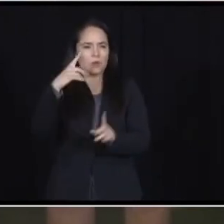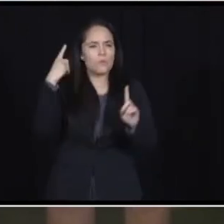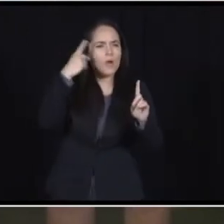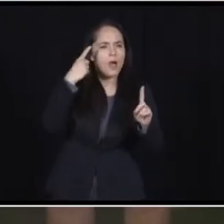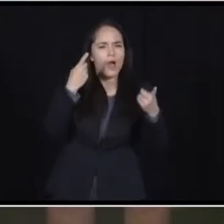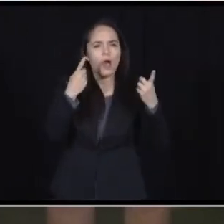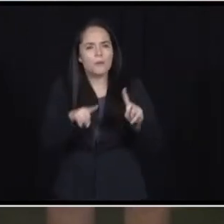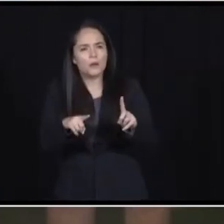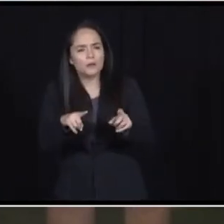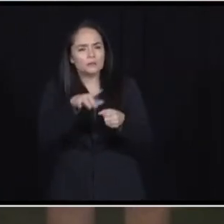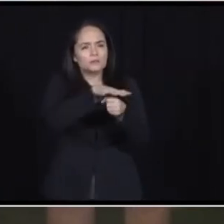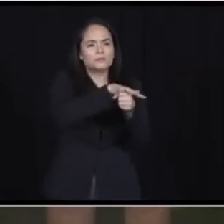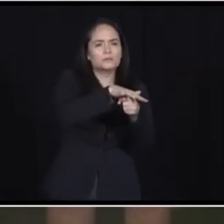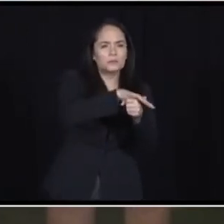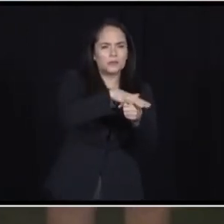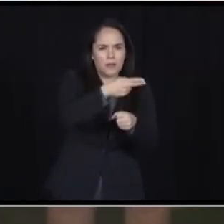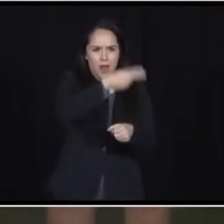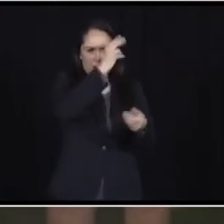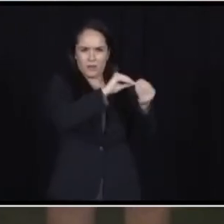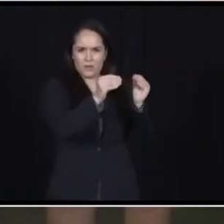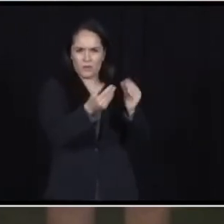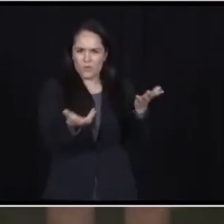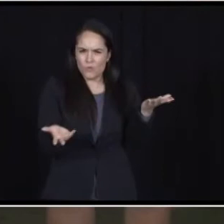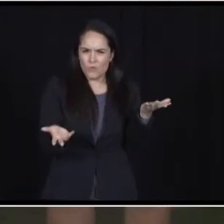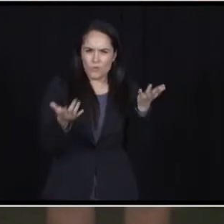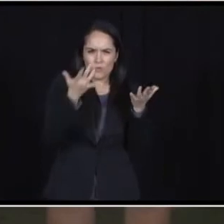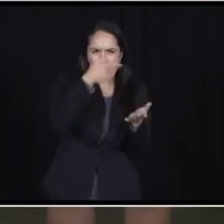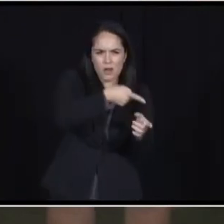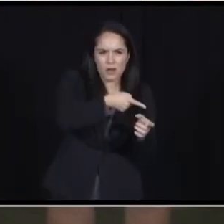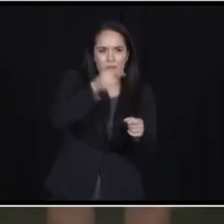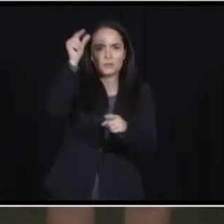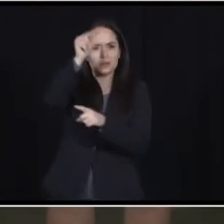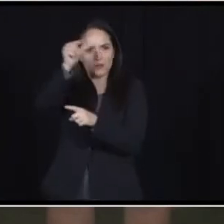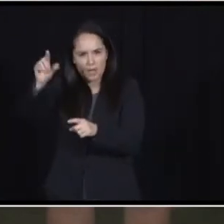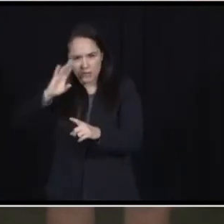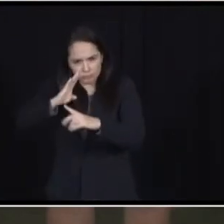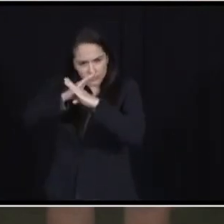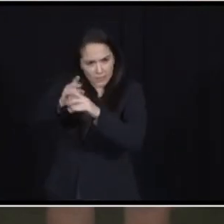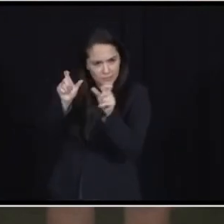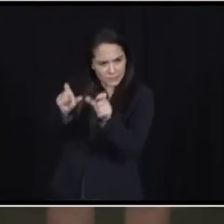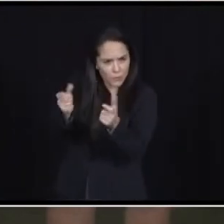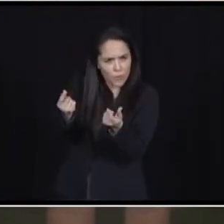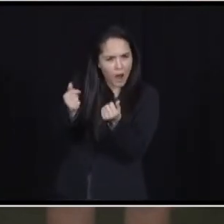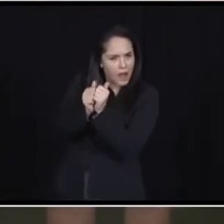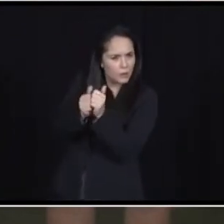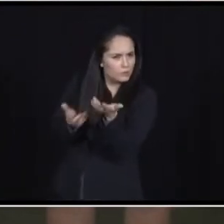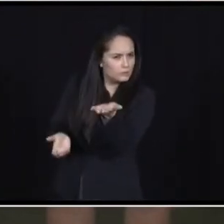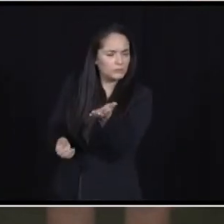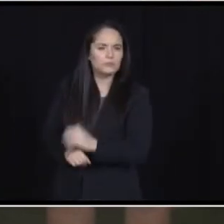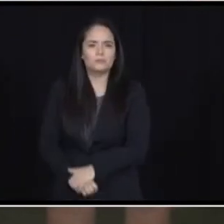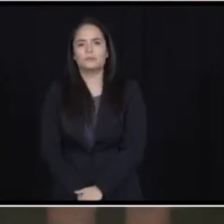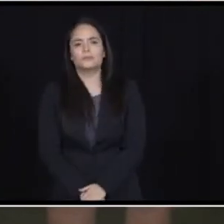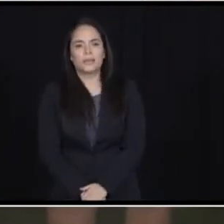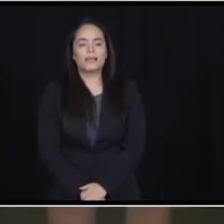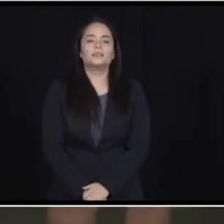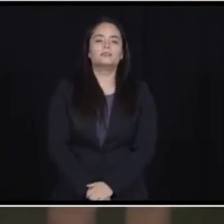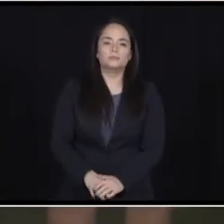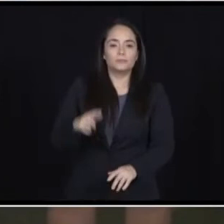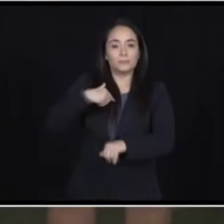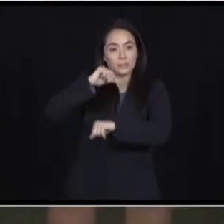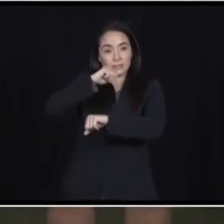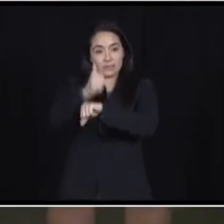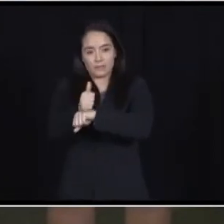will your government do to protect them? Well, we're putting mobile testing units through these hot zones, and again, I was